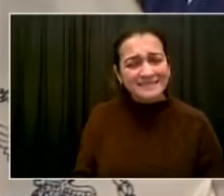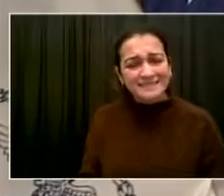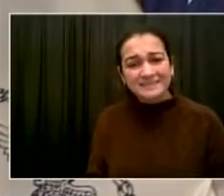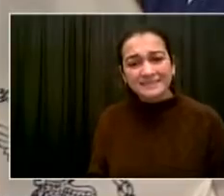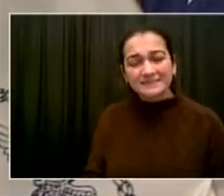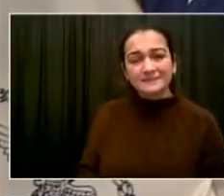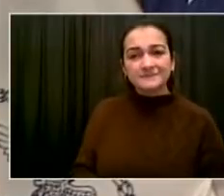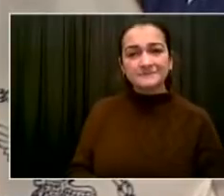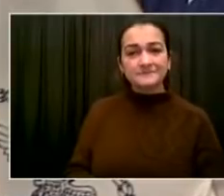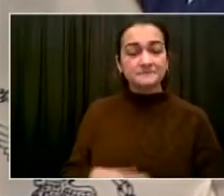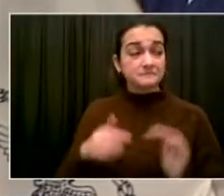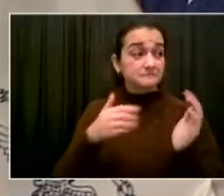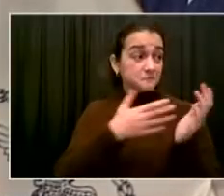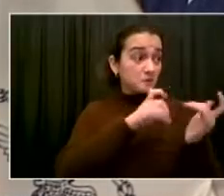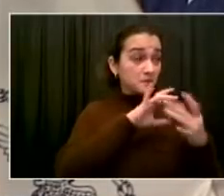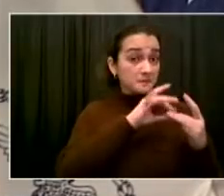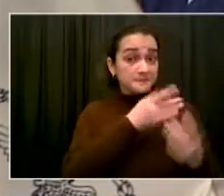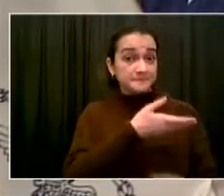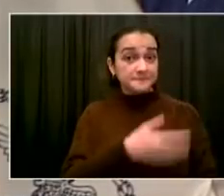Mara raised?